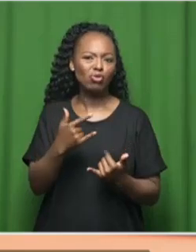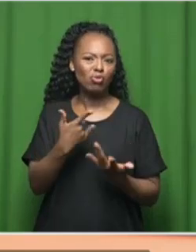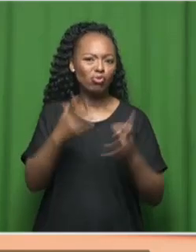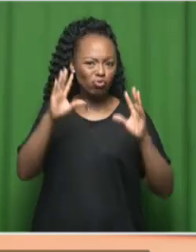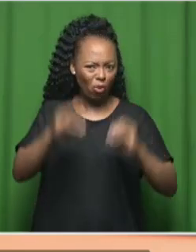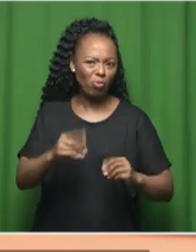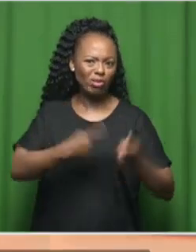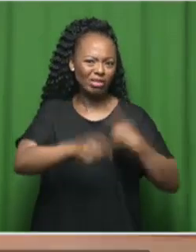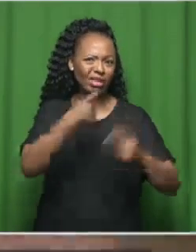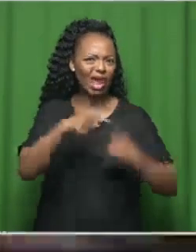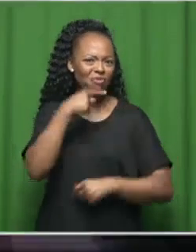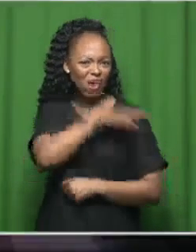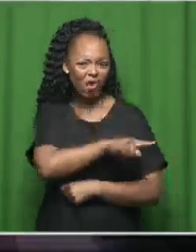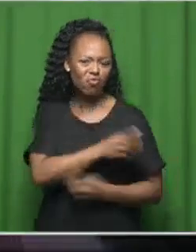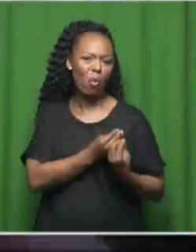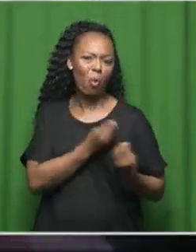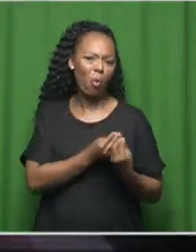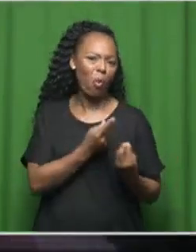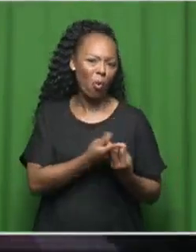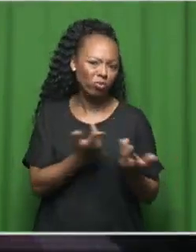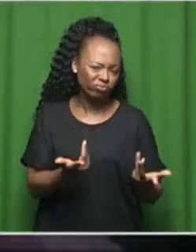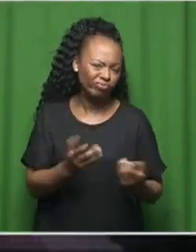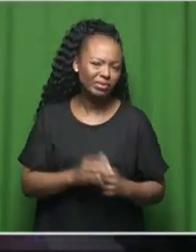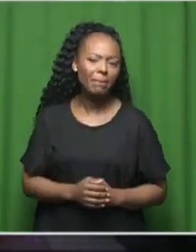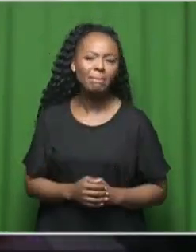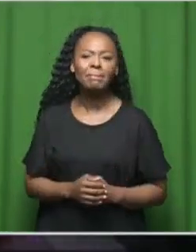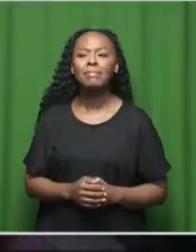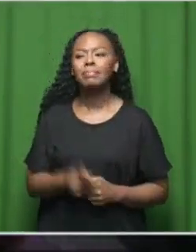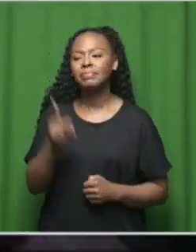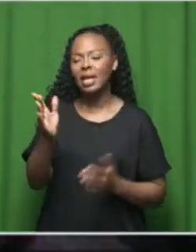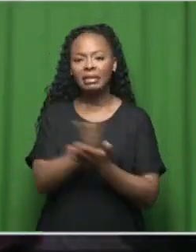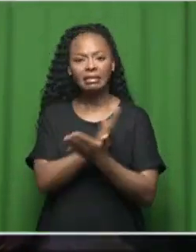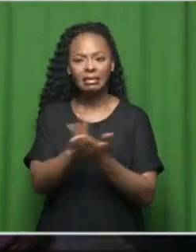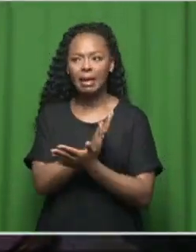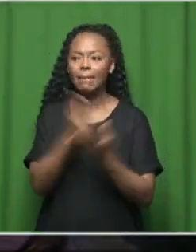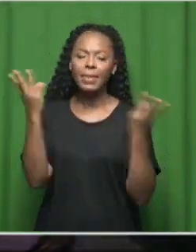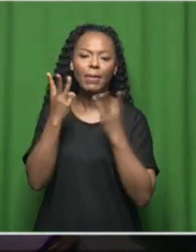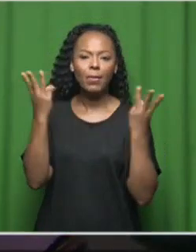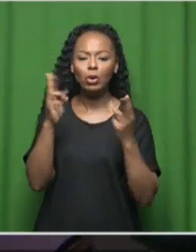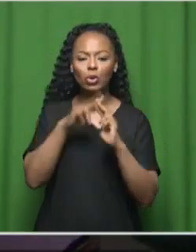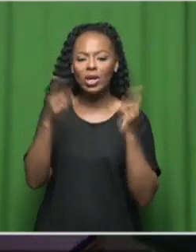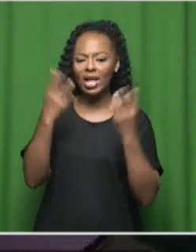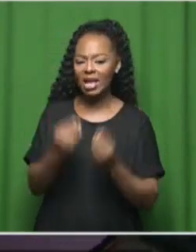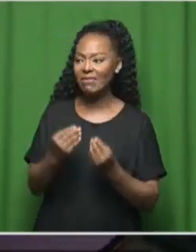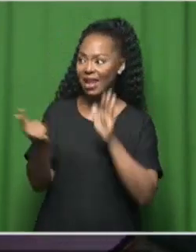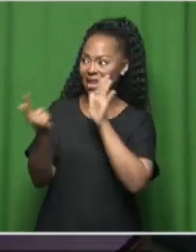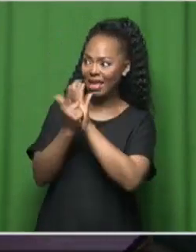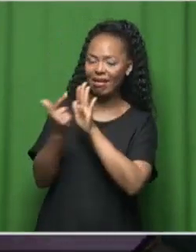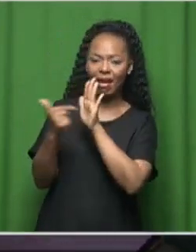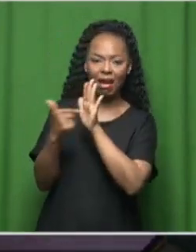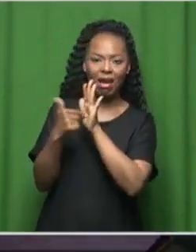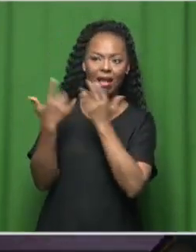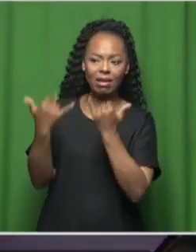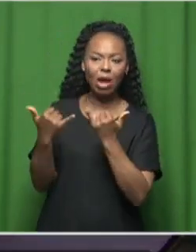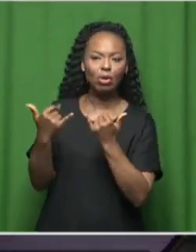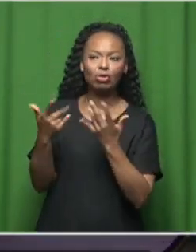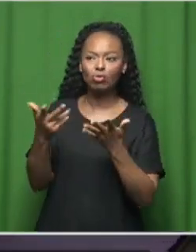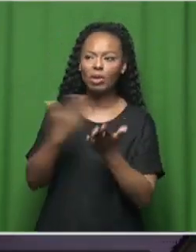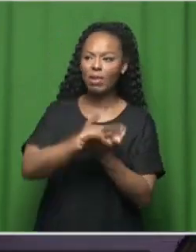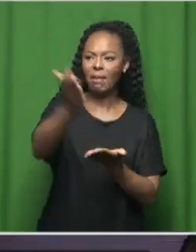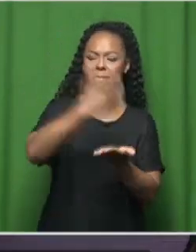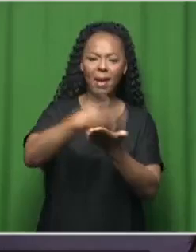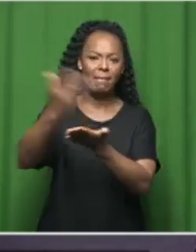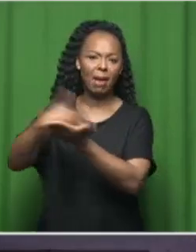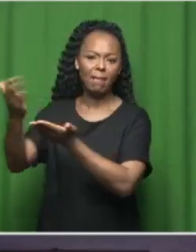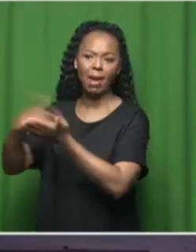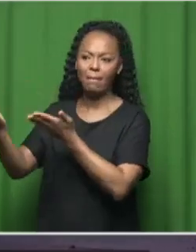know that some people may think that you don't have the legal standing to be raiding shops, on Small Street or wherever. What